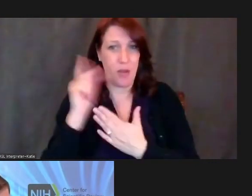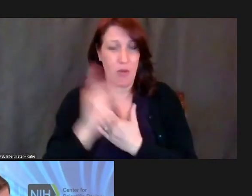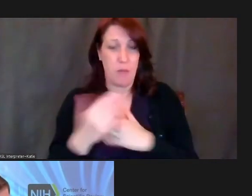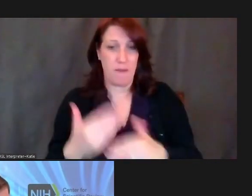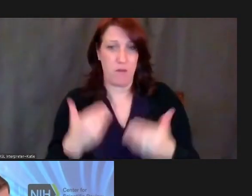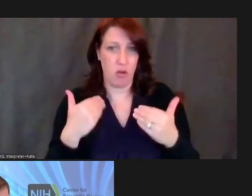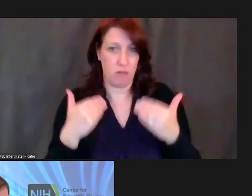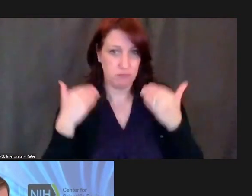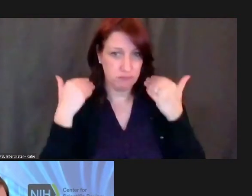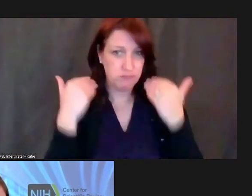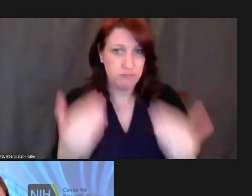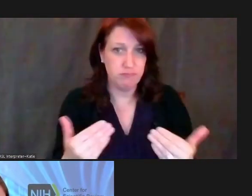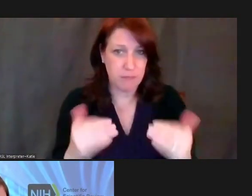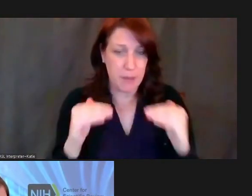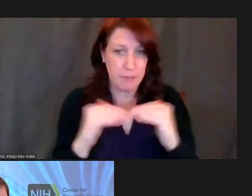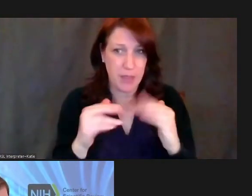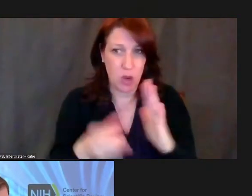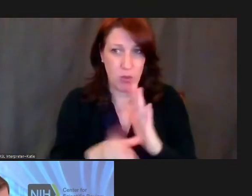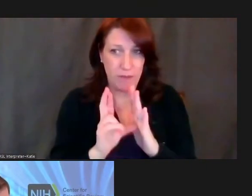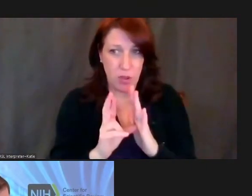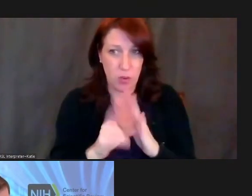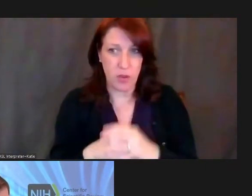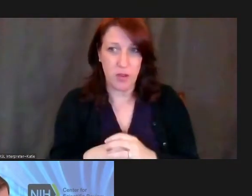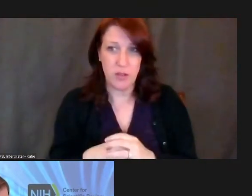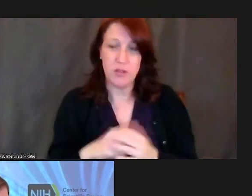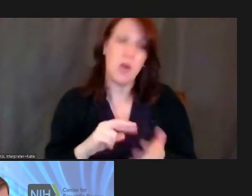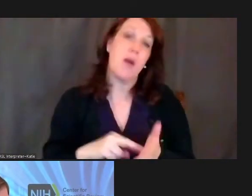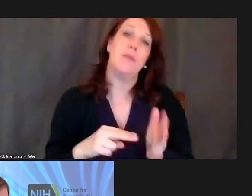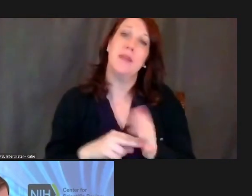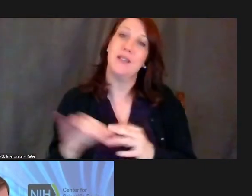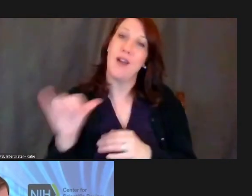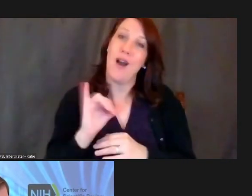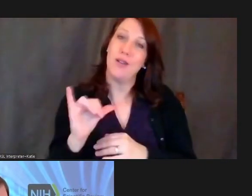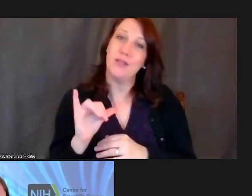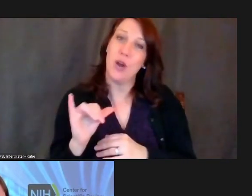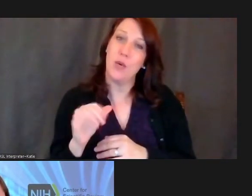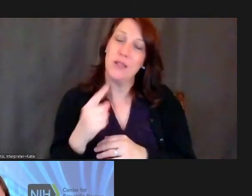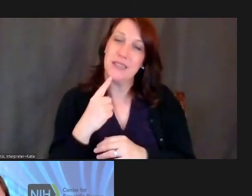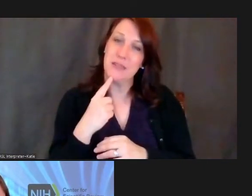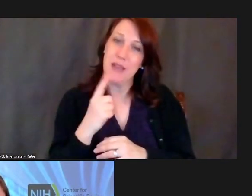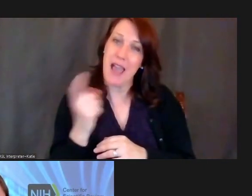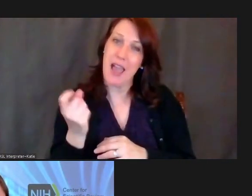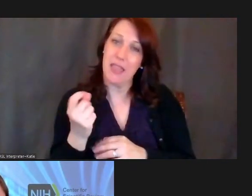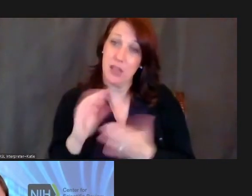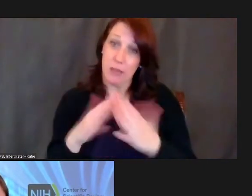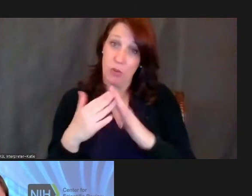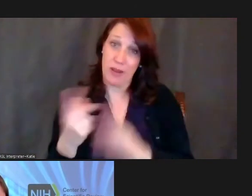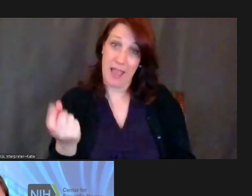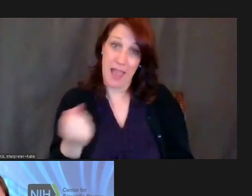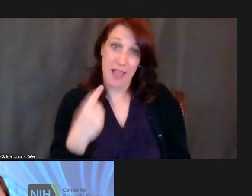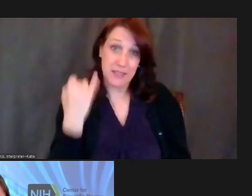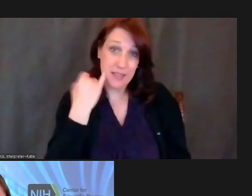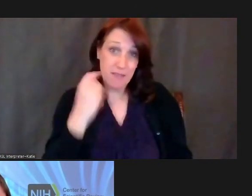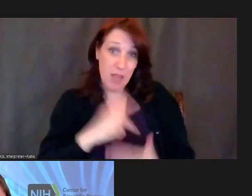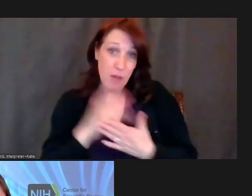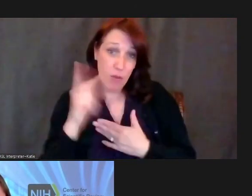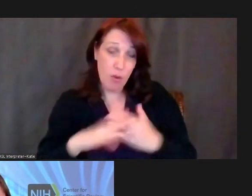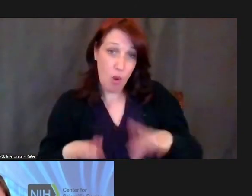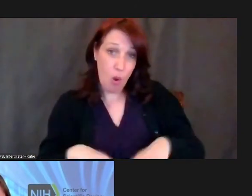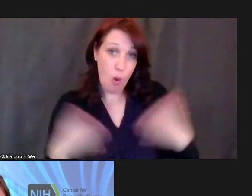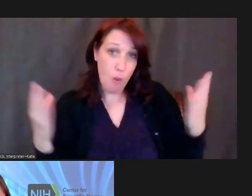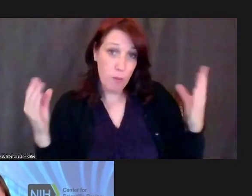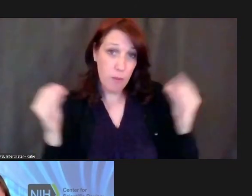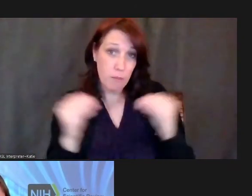review. So we were also asked by the community whether the program could be opened more broadly